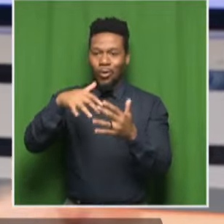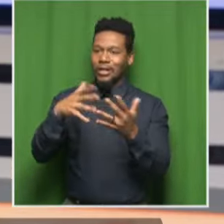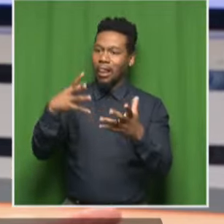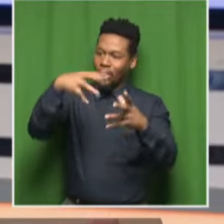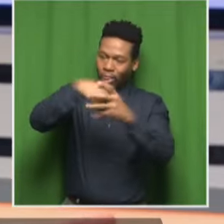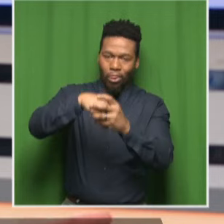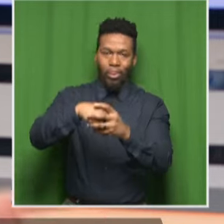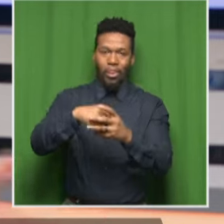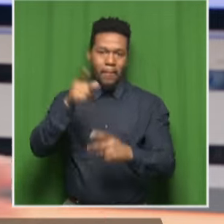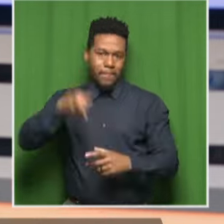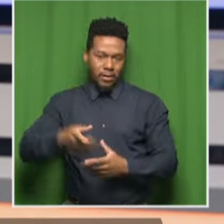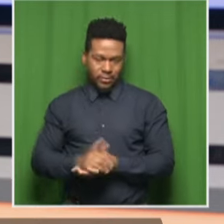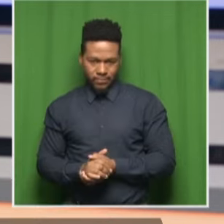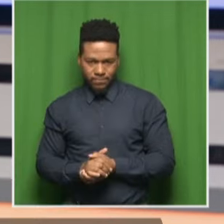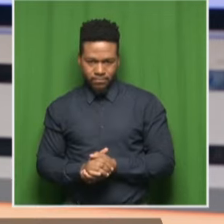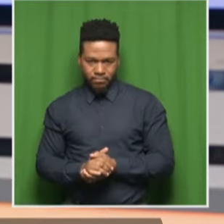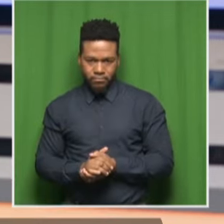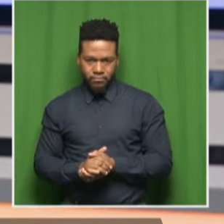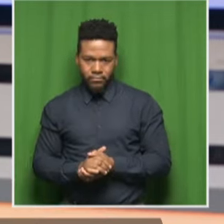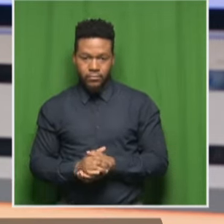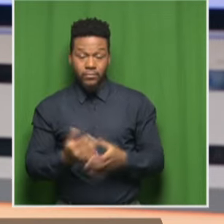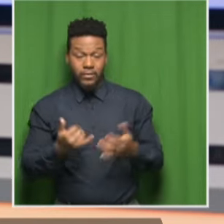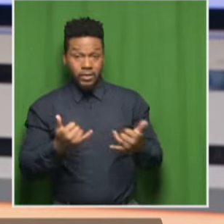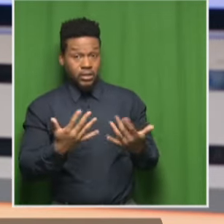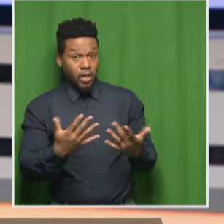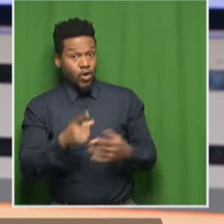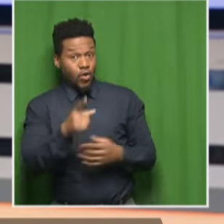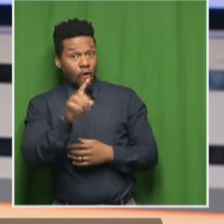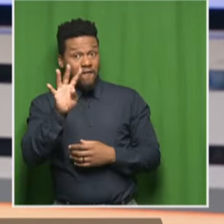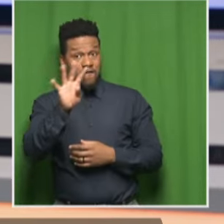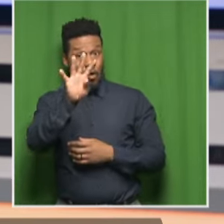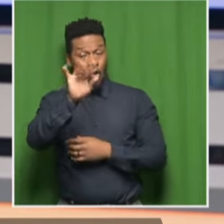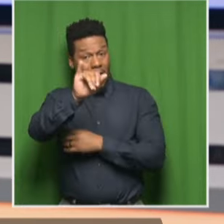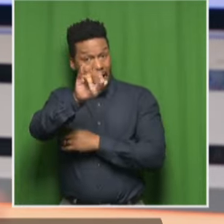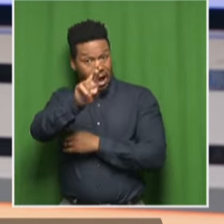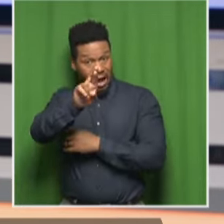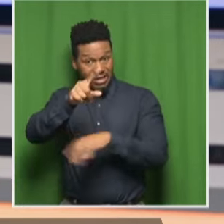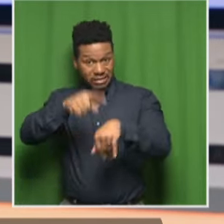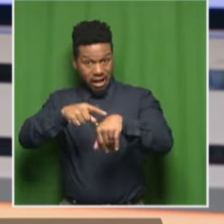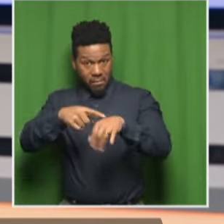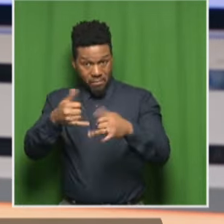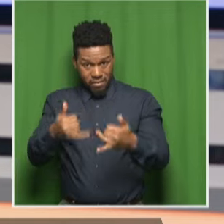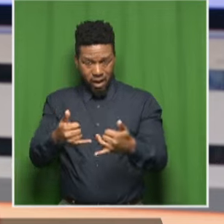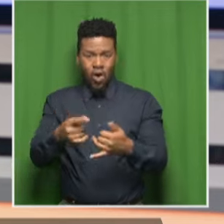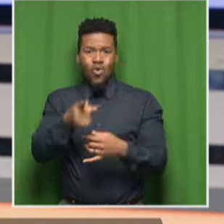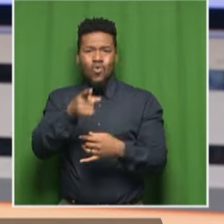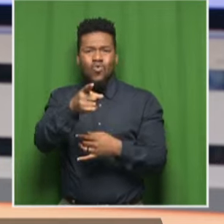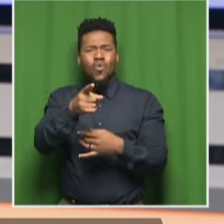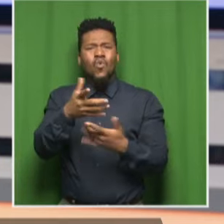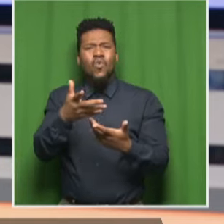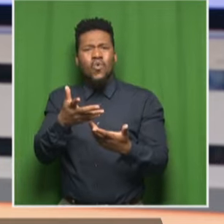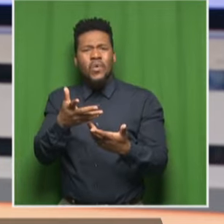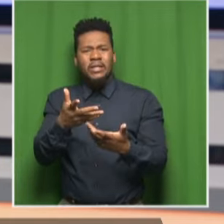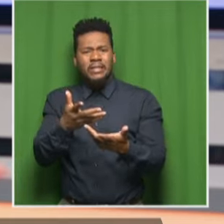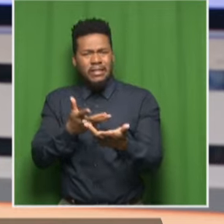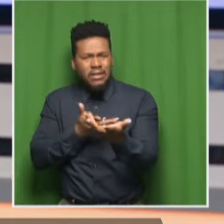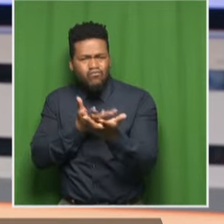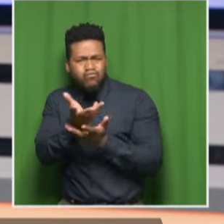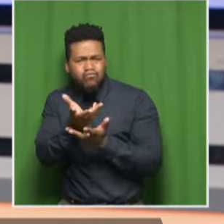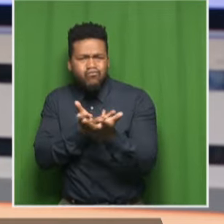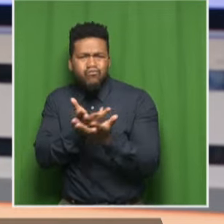technology and innovation, perhaps as we drive this fourth industrial revolution wave as well. Yeah. Use engagement. How are you going to be driving that? I